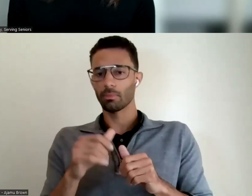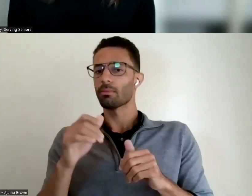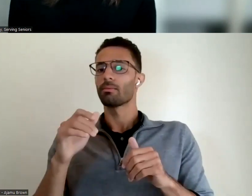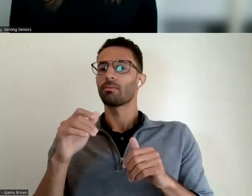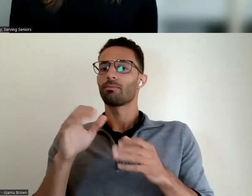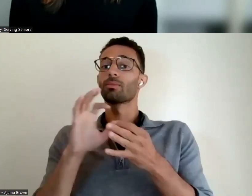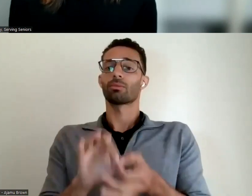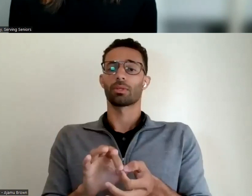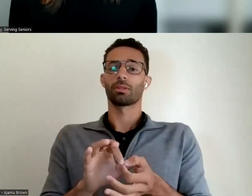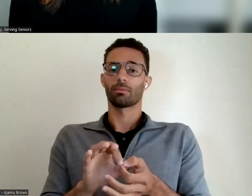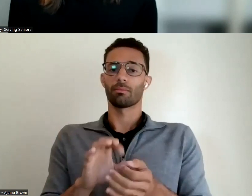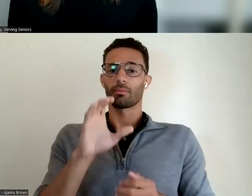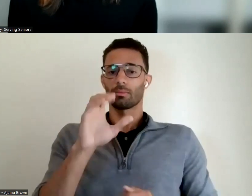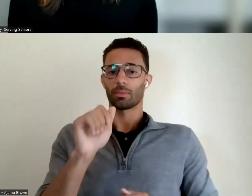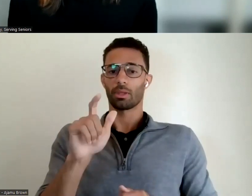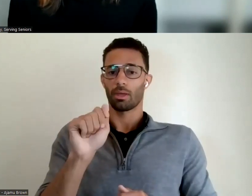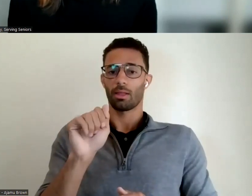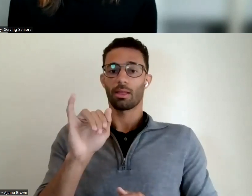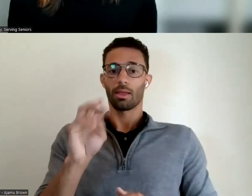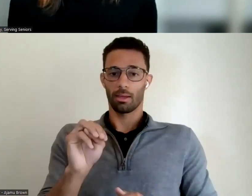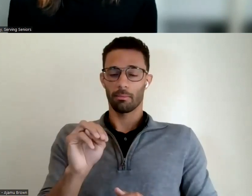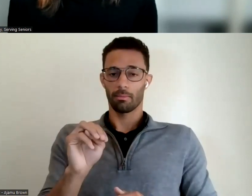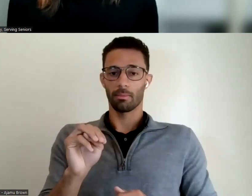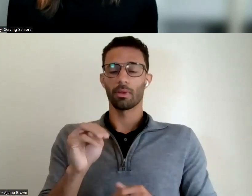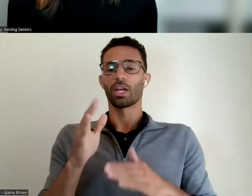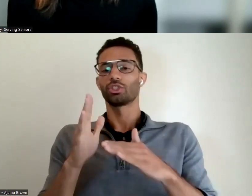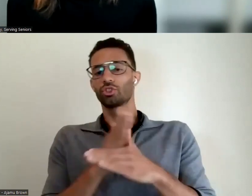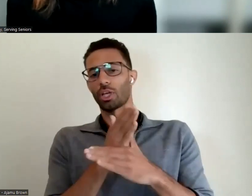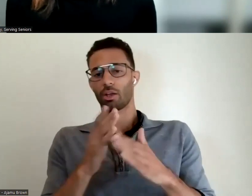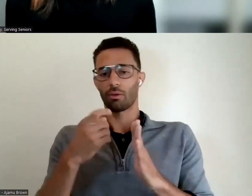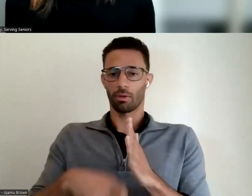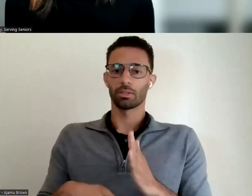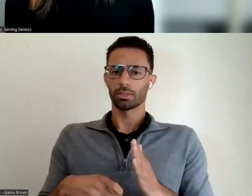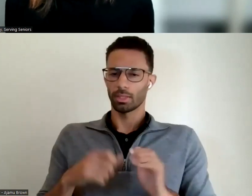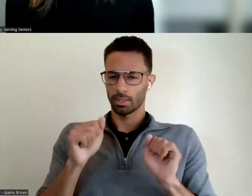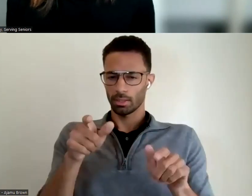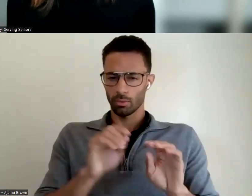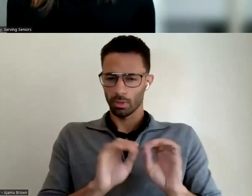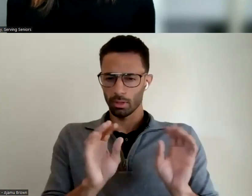with CalAIM and people who are share of cost. Can you clarify if